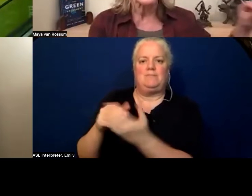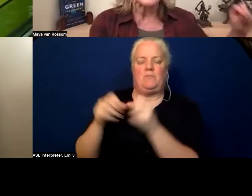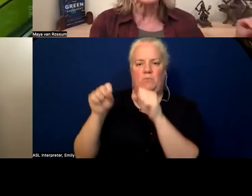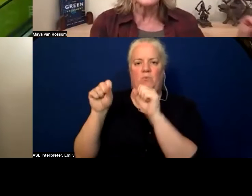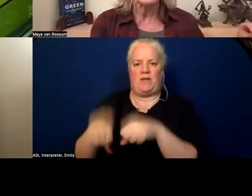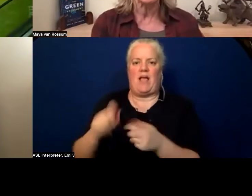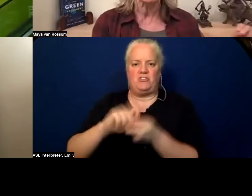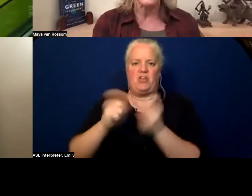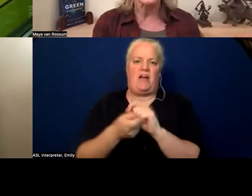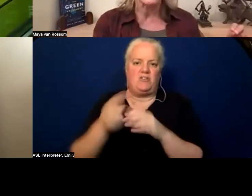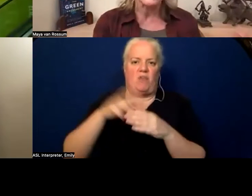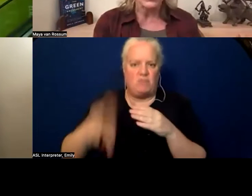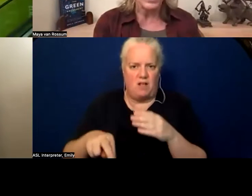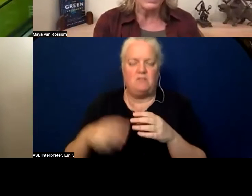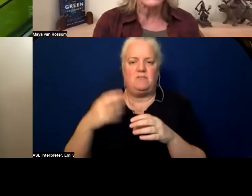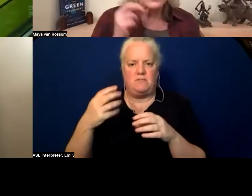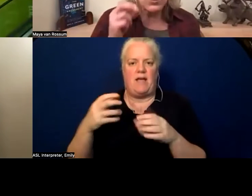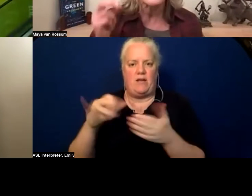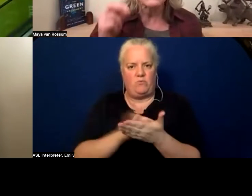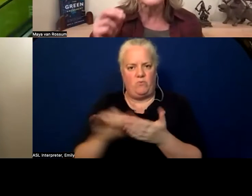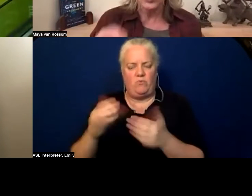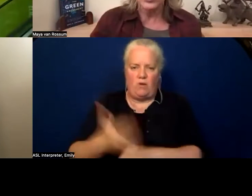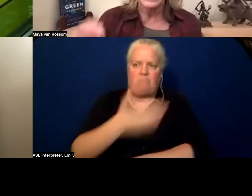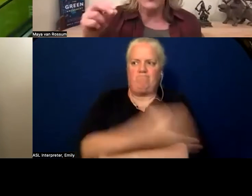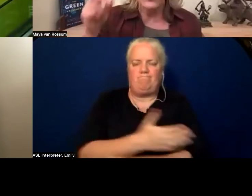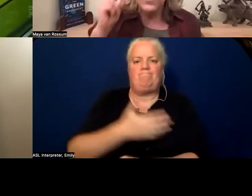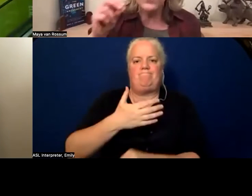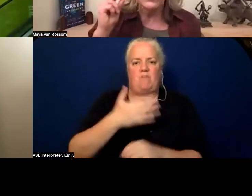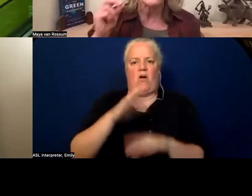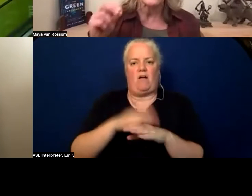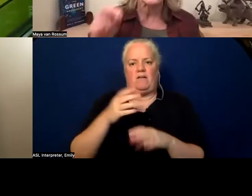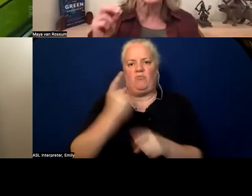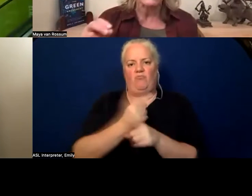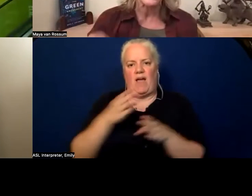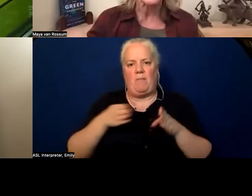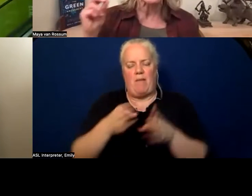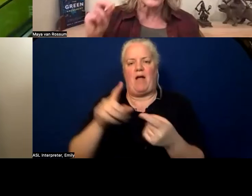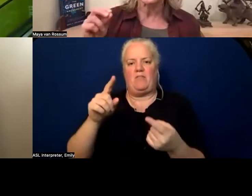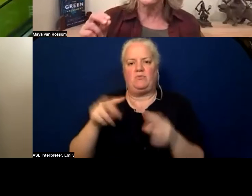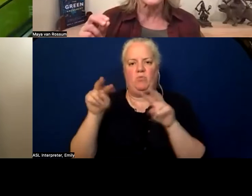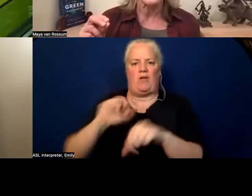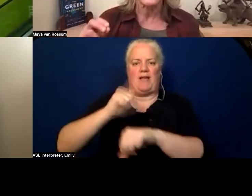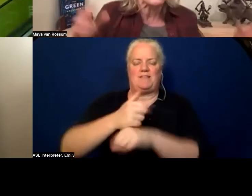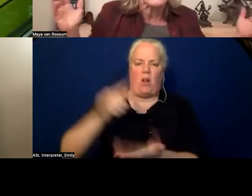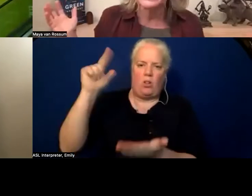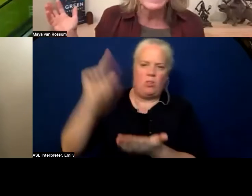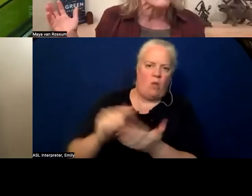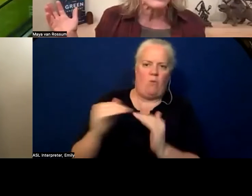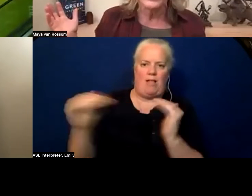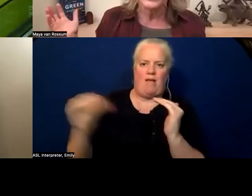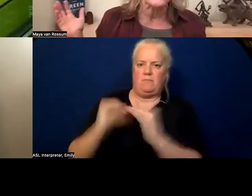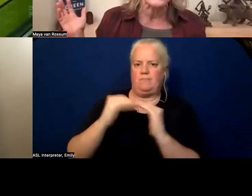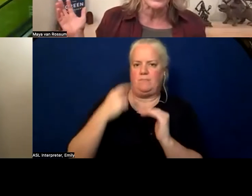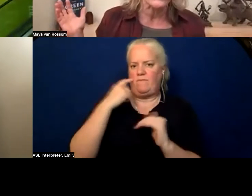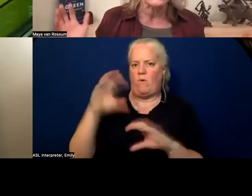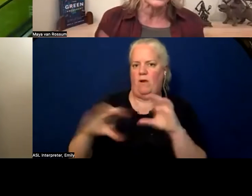outcome and get New York onto the right path to really be looking at those very, very low levels that are so critically important. And again,